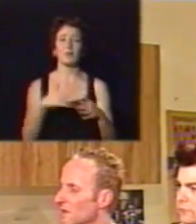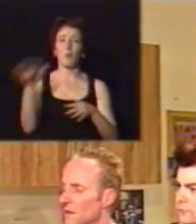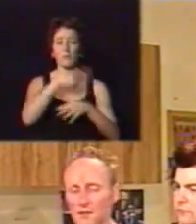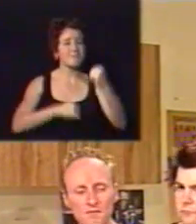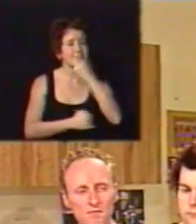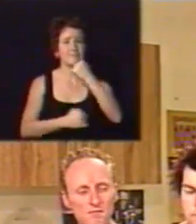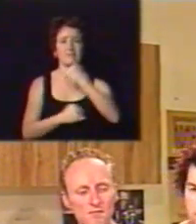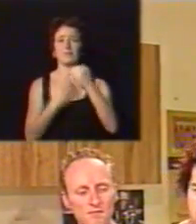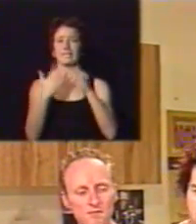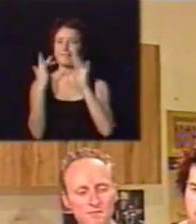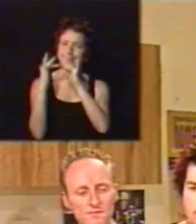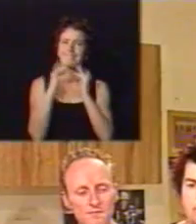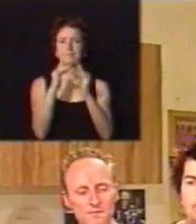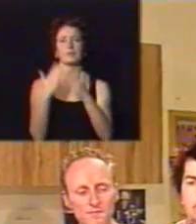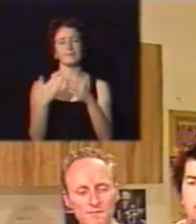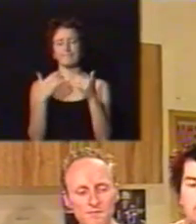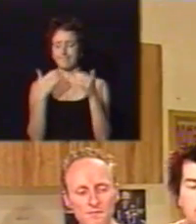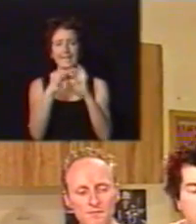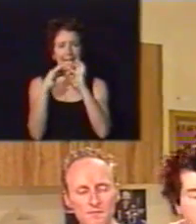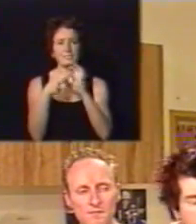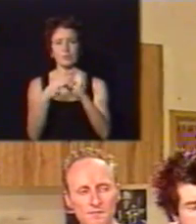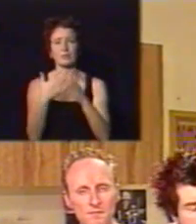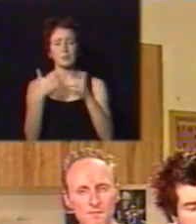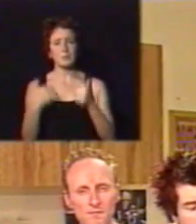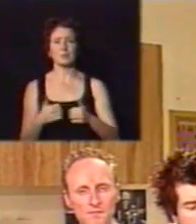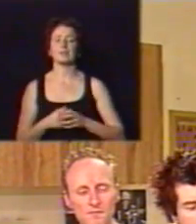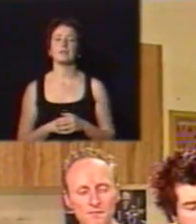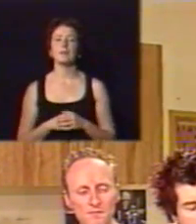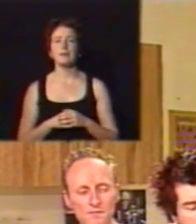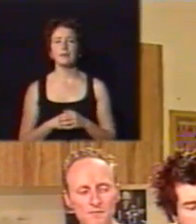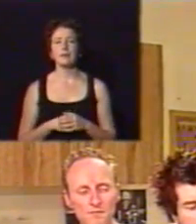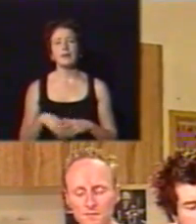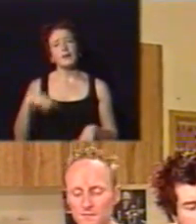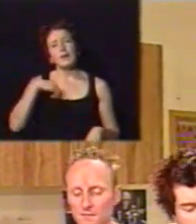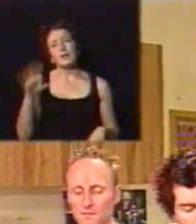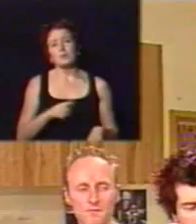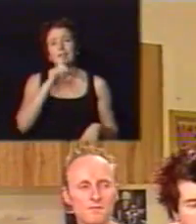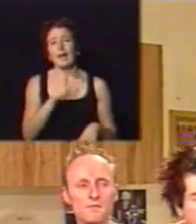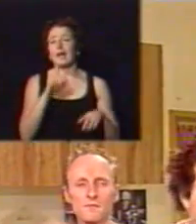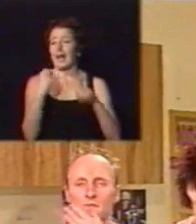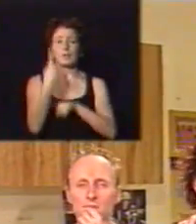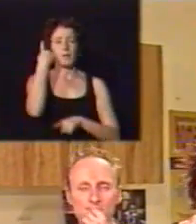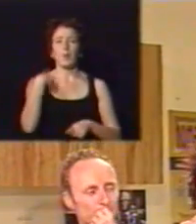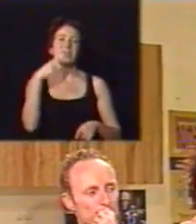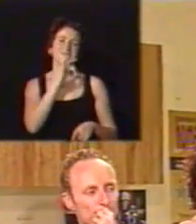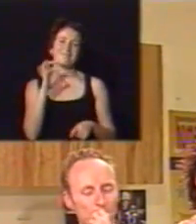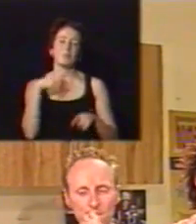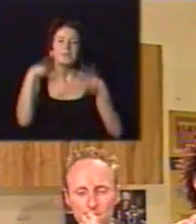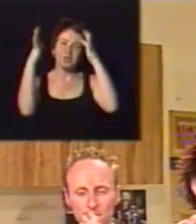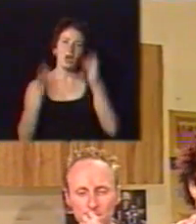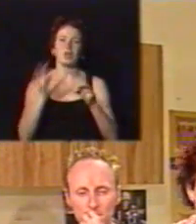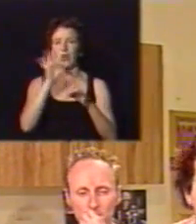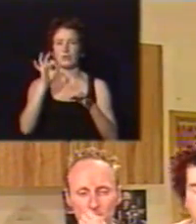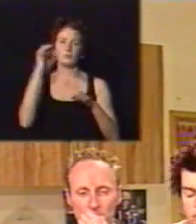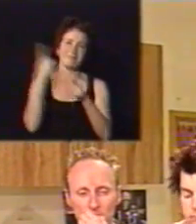going to pick that up. We should mention that we didn't cover it last week. We didn't talk about it because there